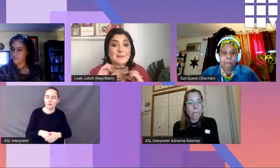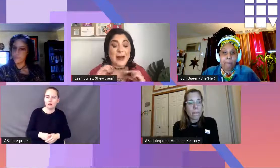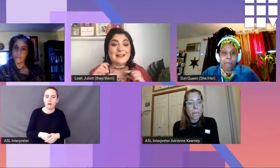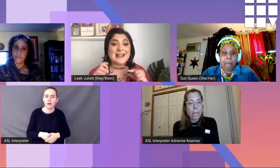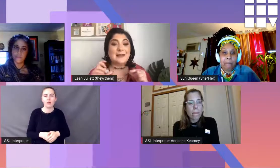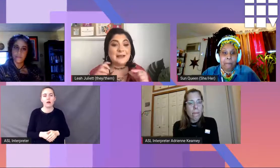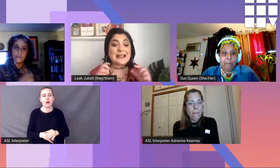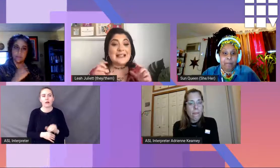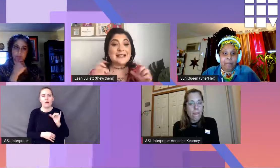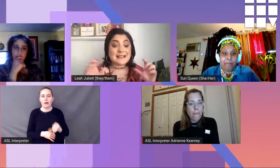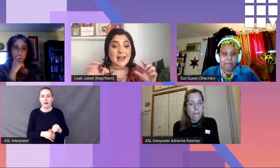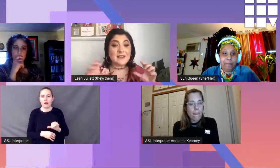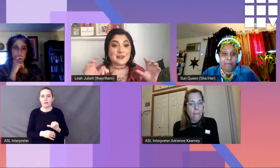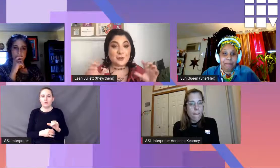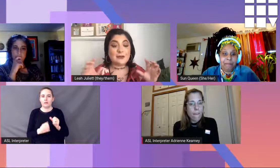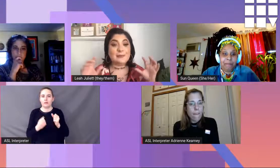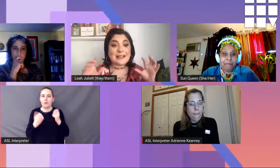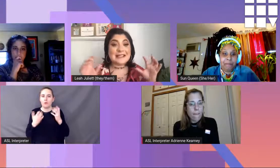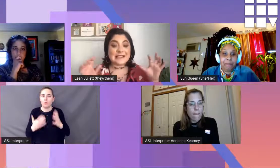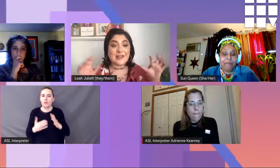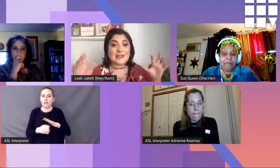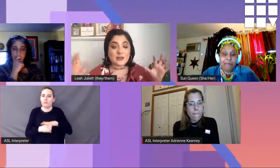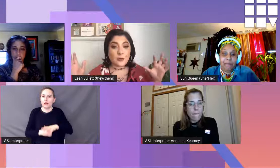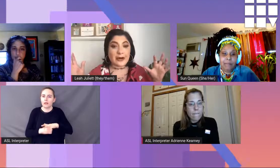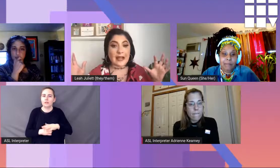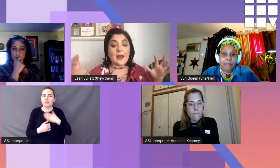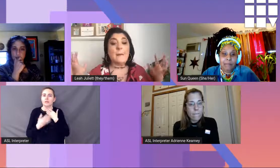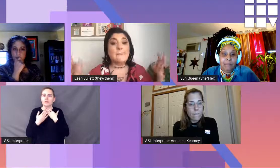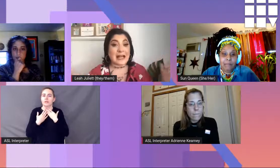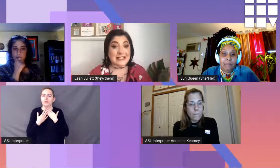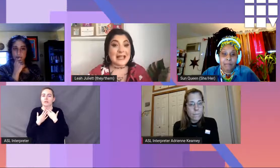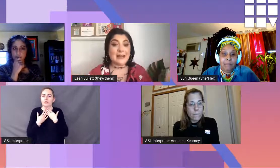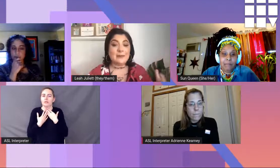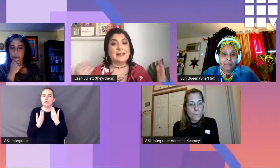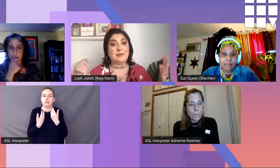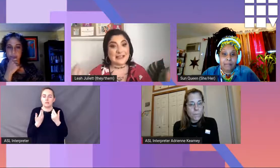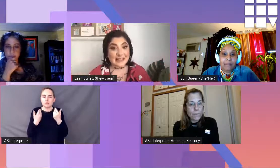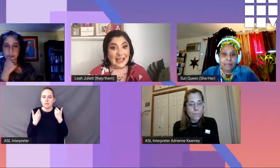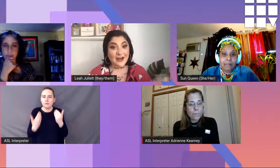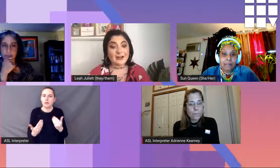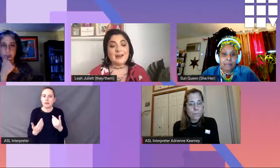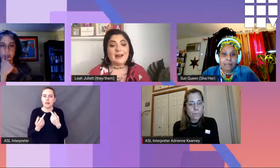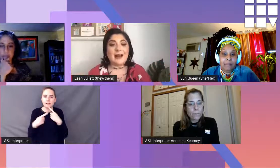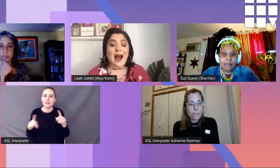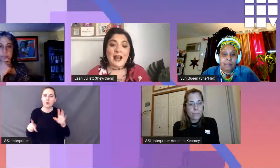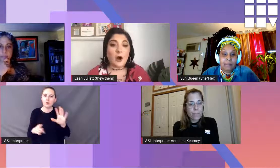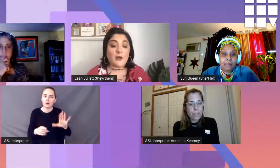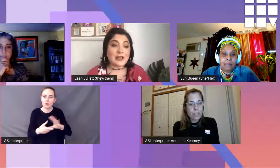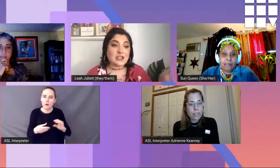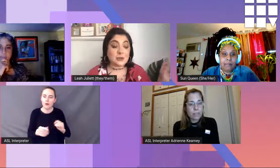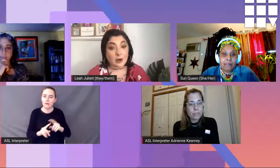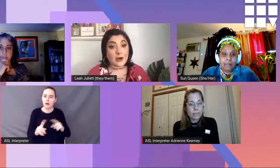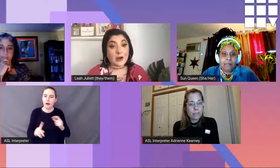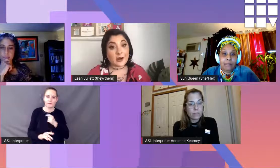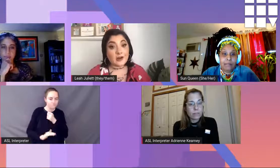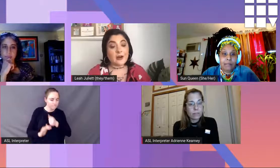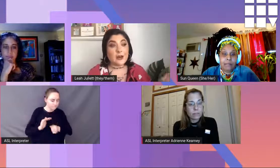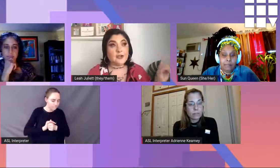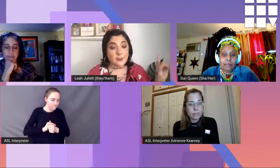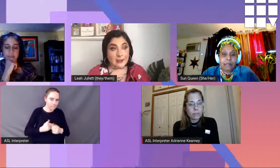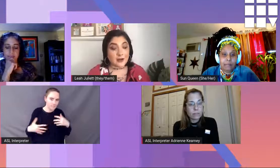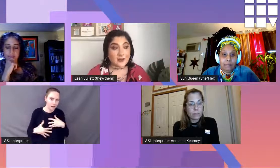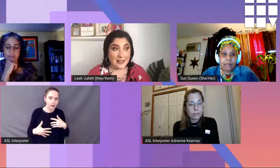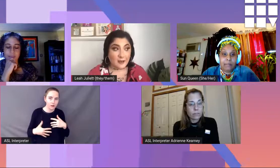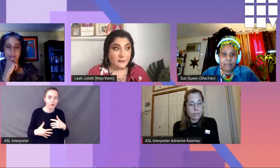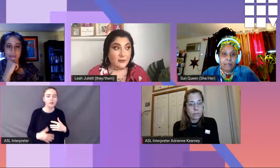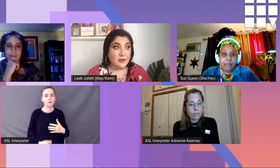my voice box saying, please tell this story, please tell this story. But I didn't because I was scared. I owe it to her,